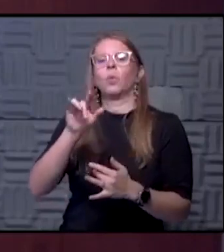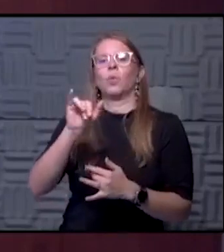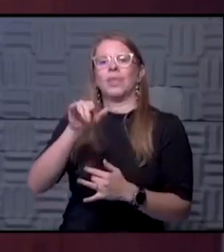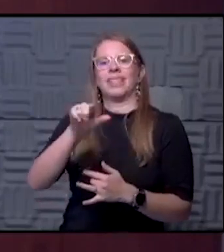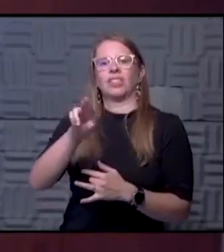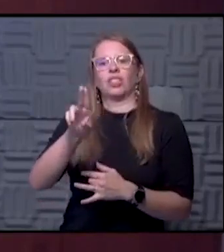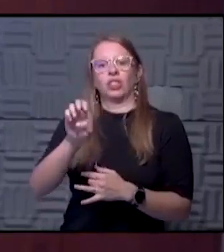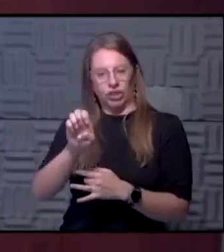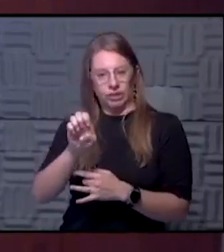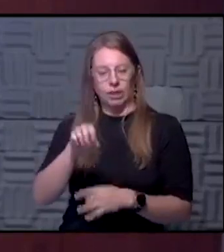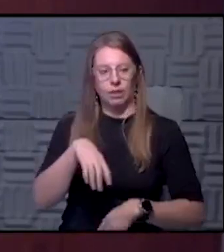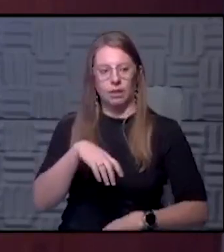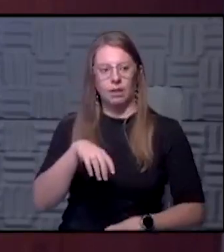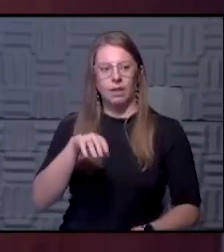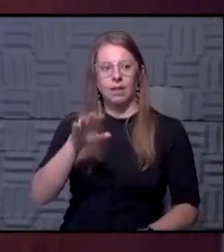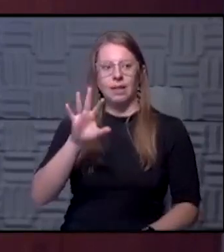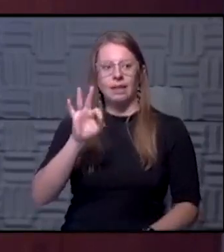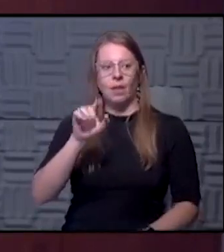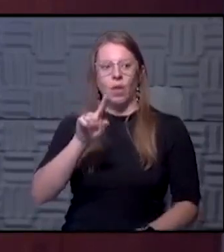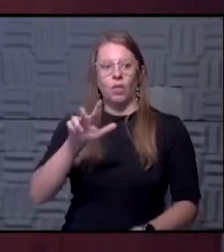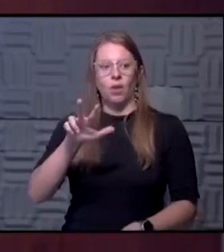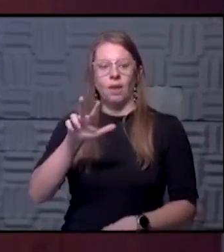is